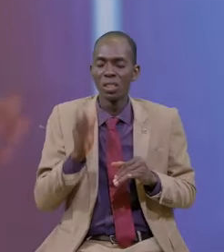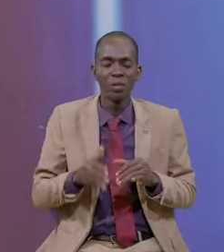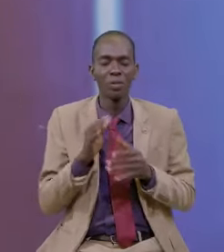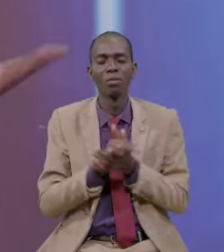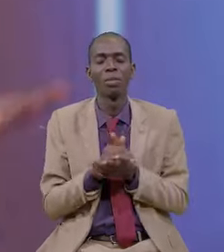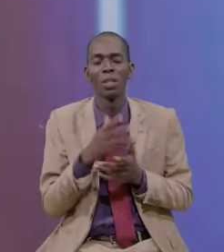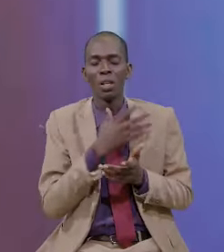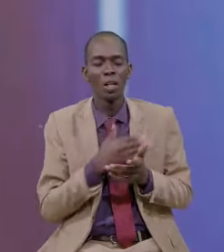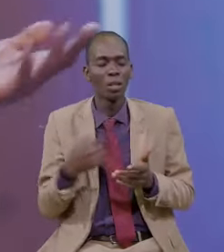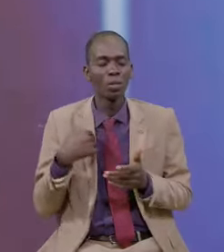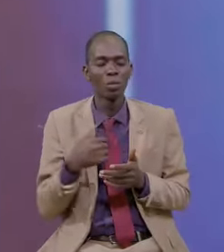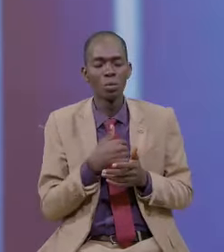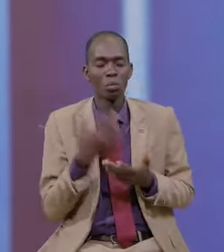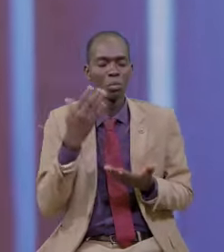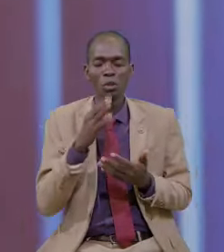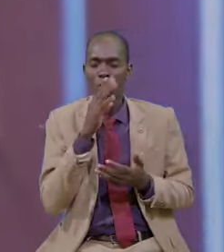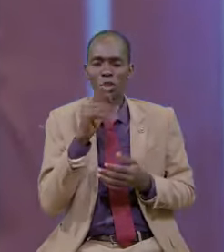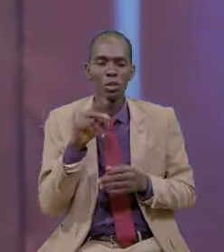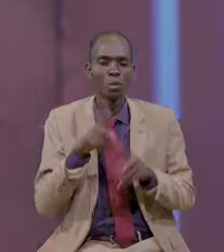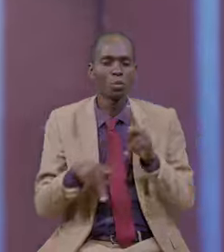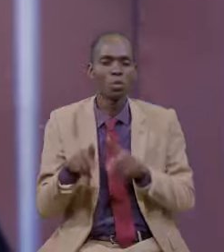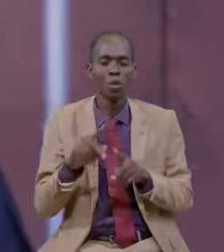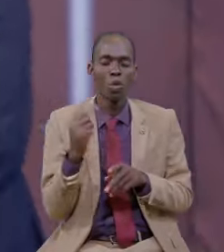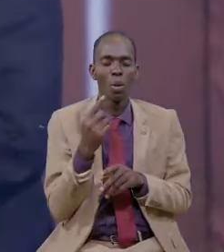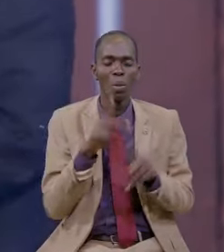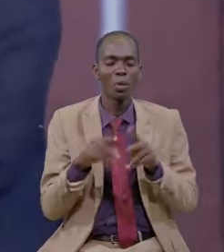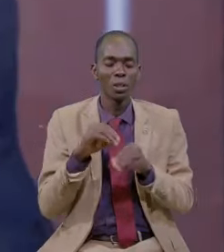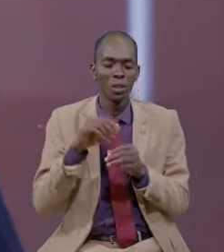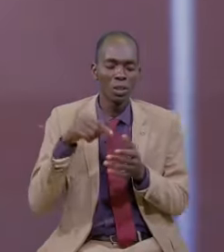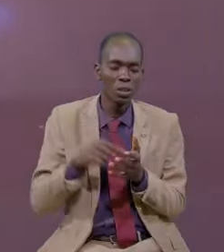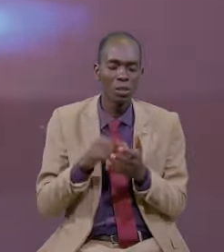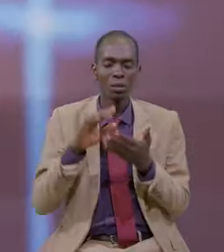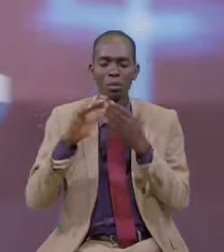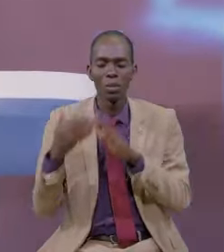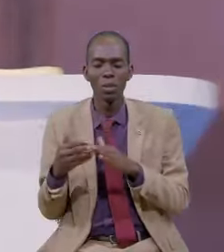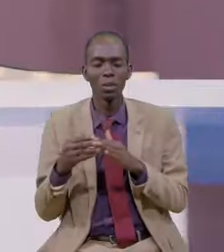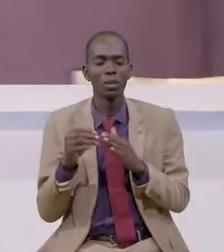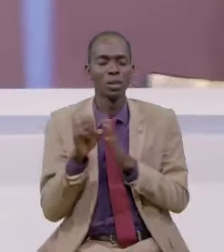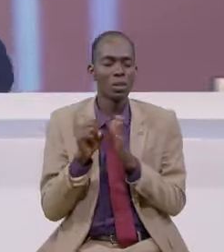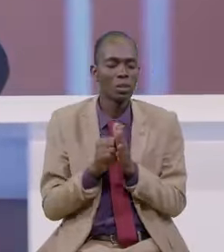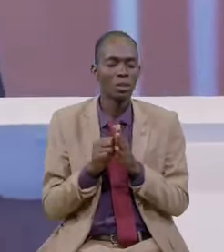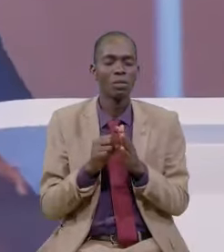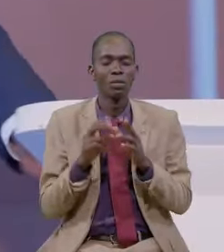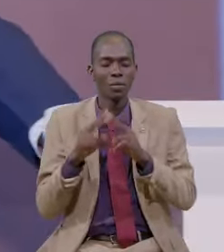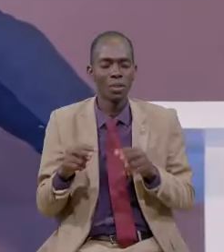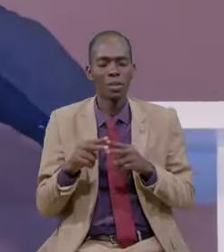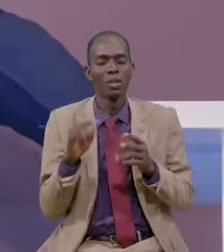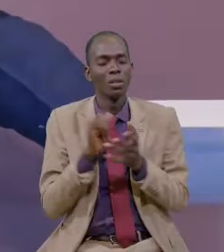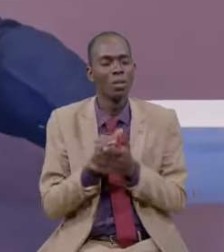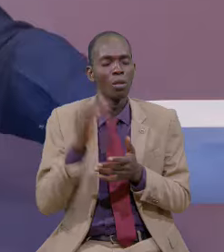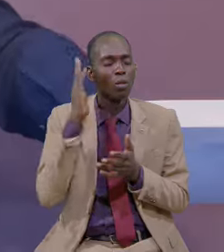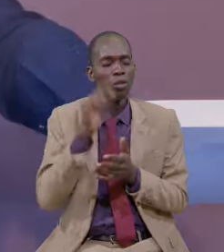this community, in this village, in this tribe, that will not bow down to idol. You want to set off